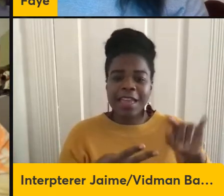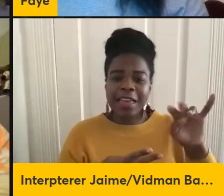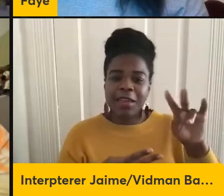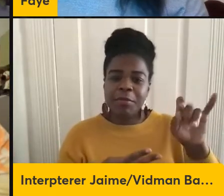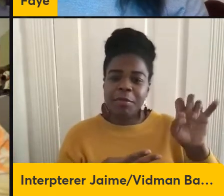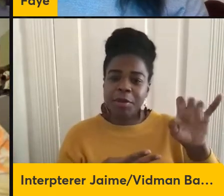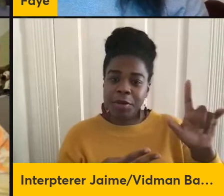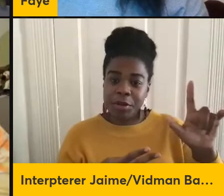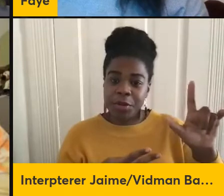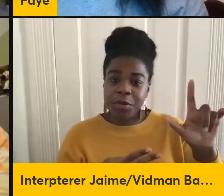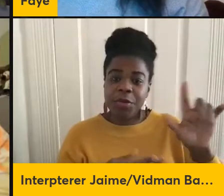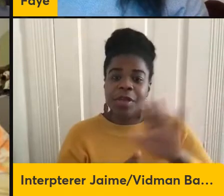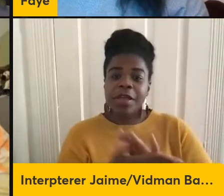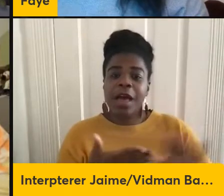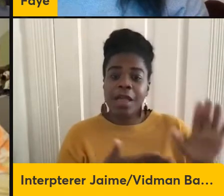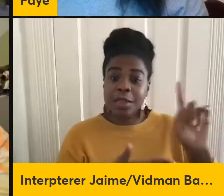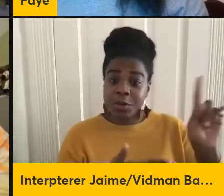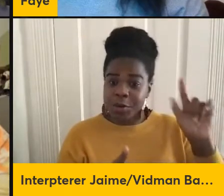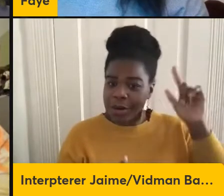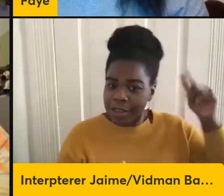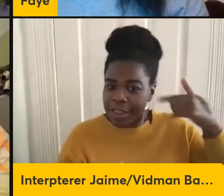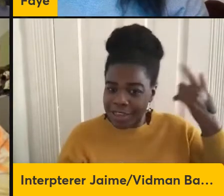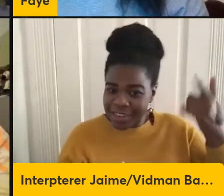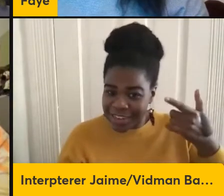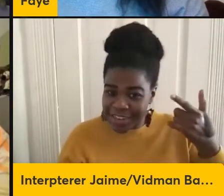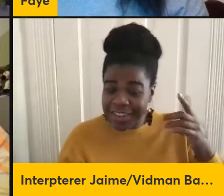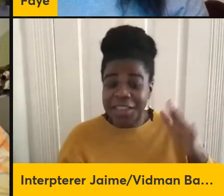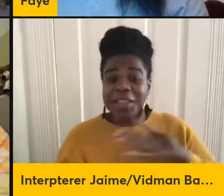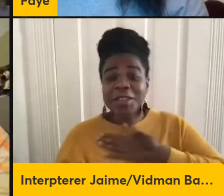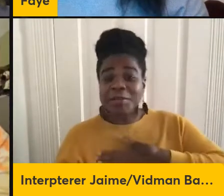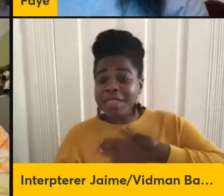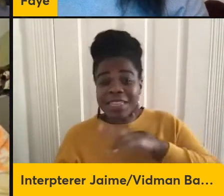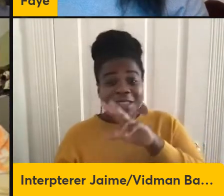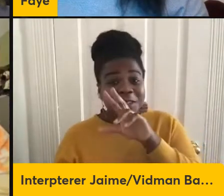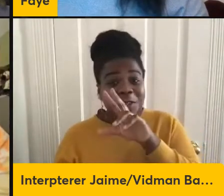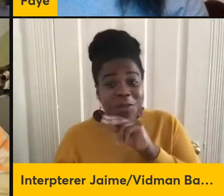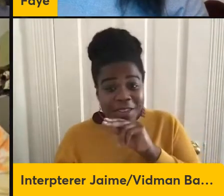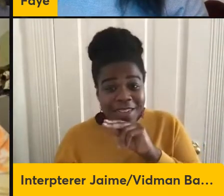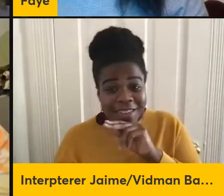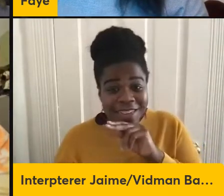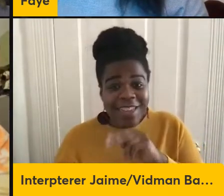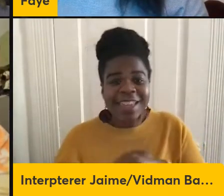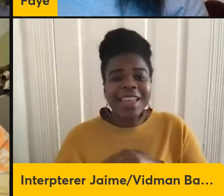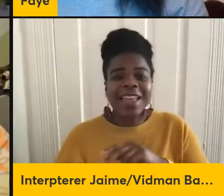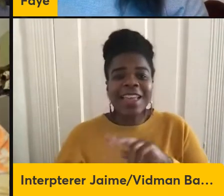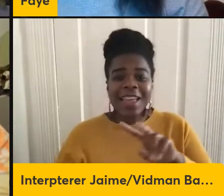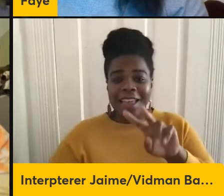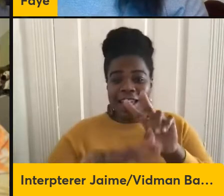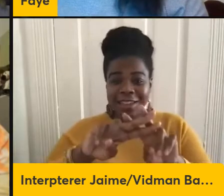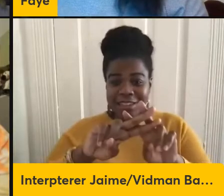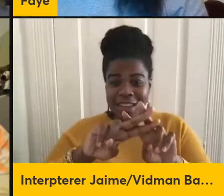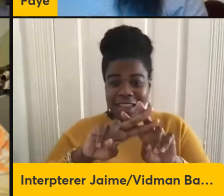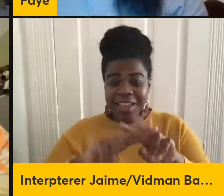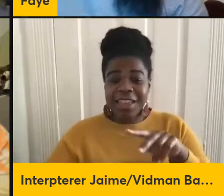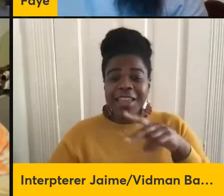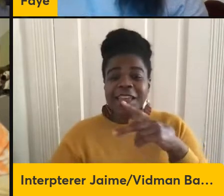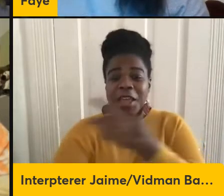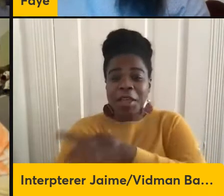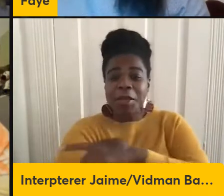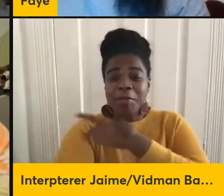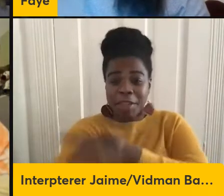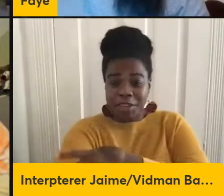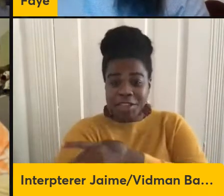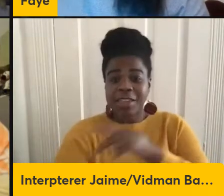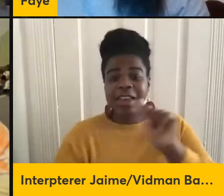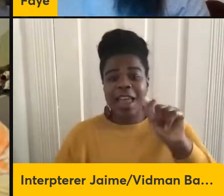London. Don't forget to tweet about our session today using the hashtag patient advocacy with